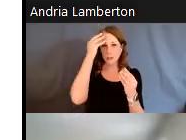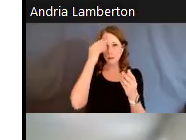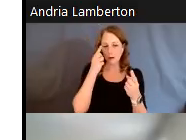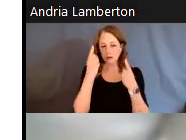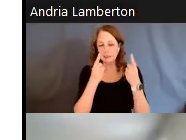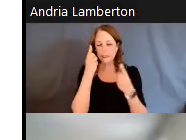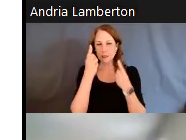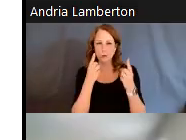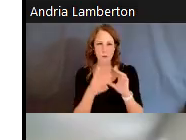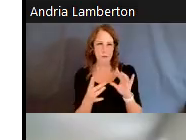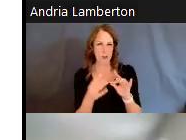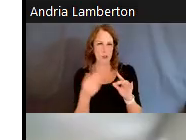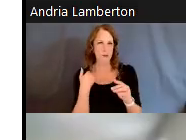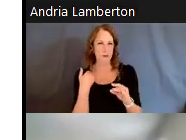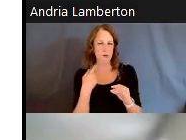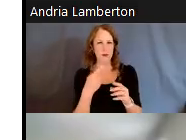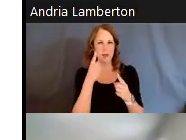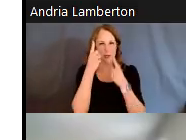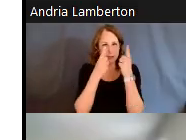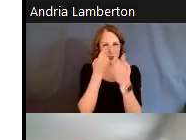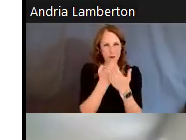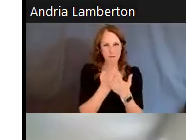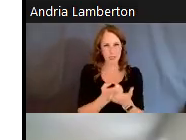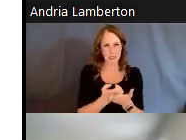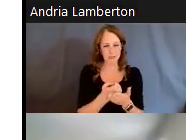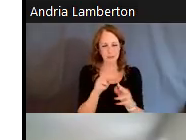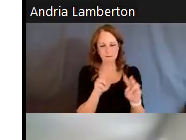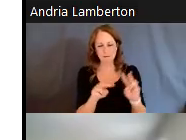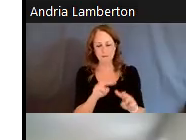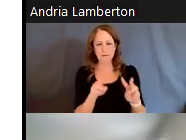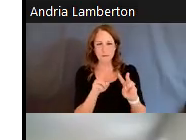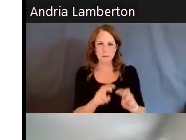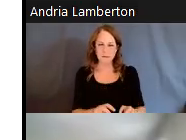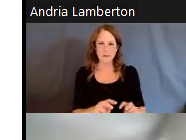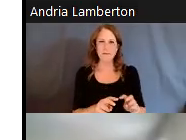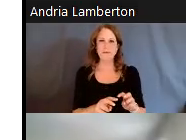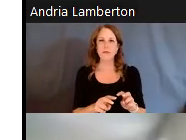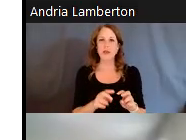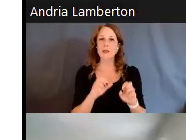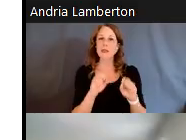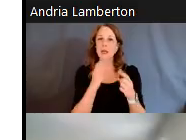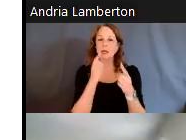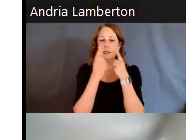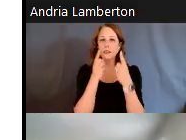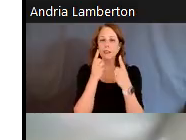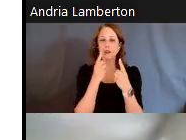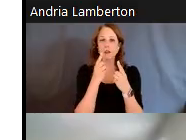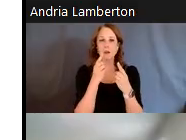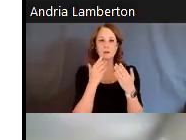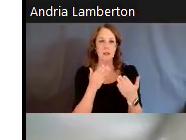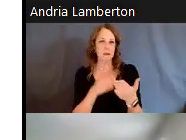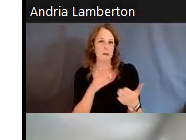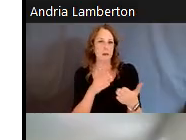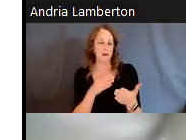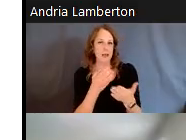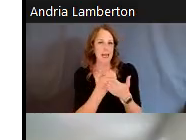this earlier. They consider the evidence. They can consider in determining to charge both admissible evidence, evidence that